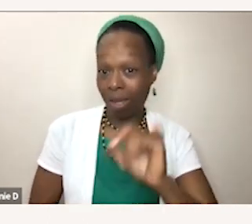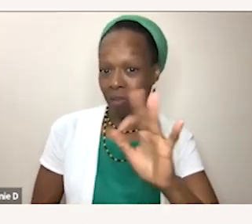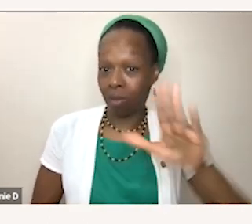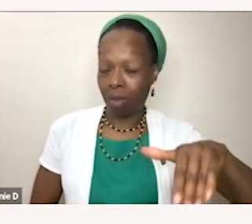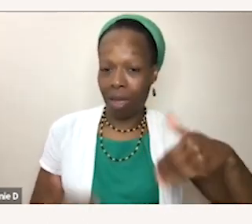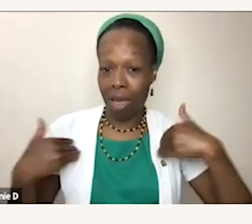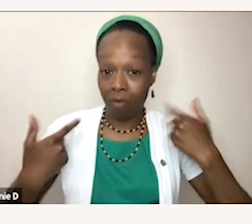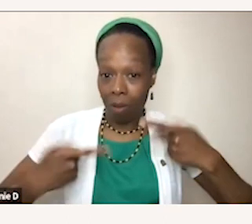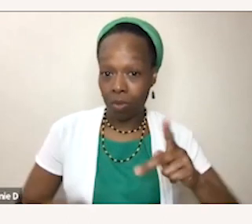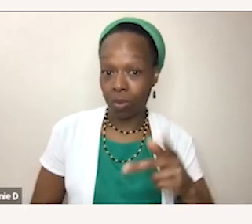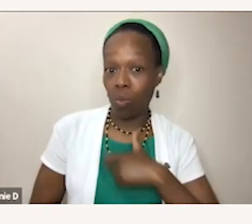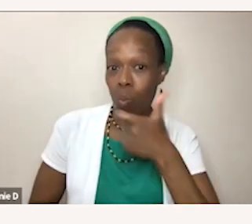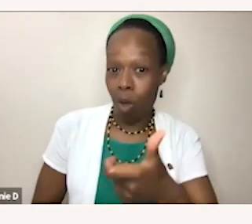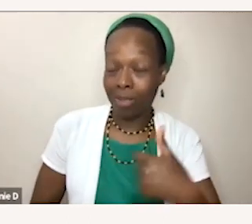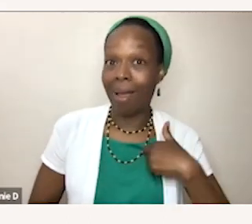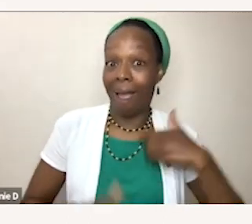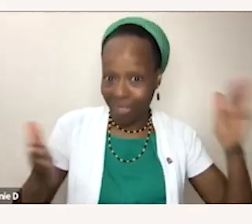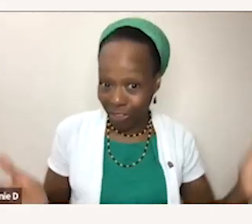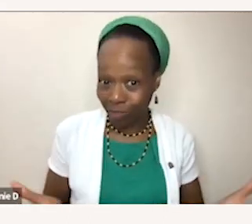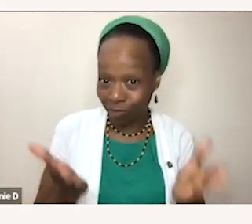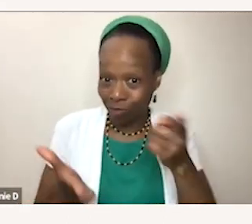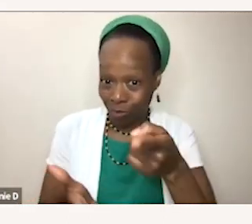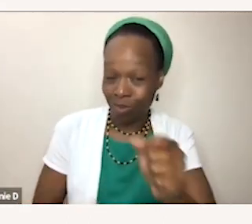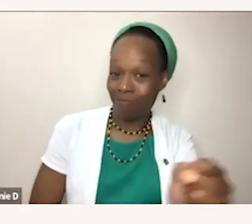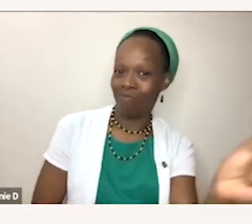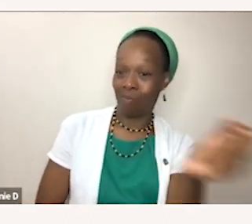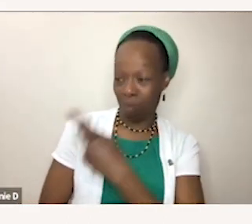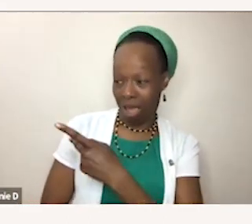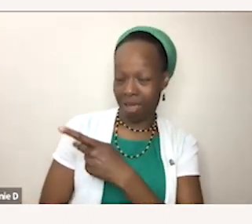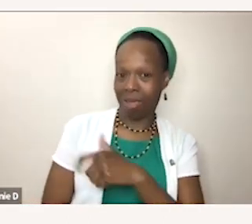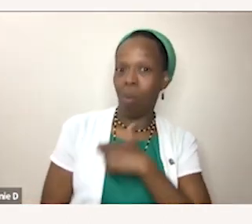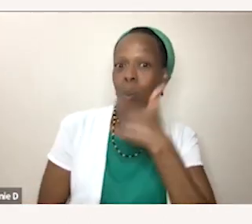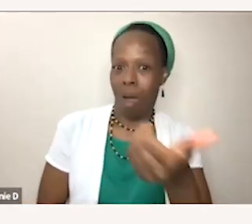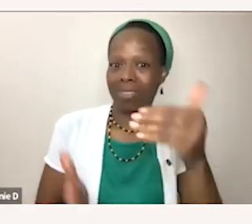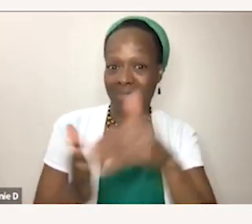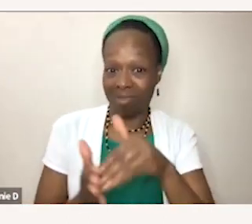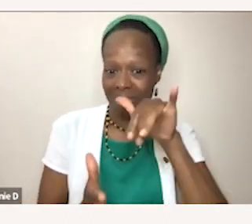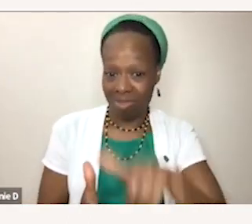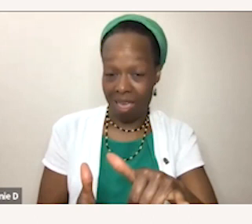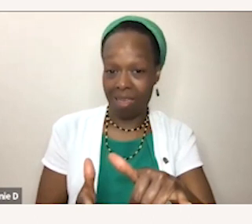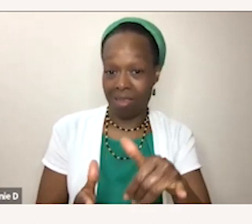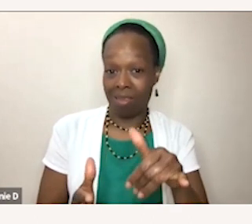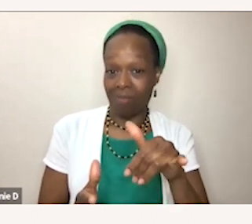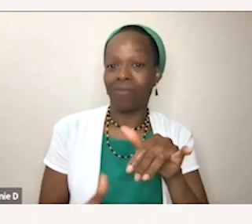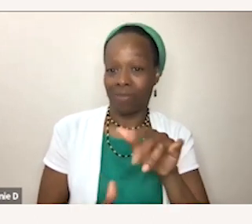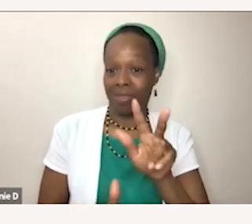that, I highly recommend going back and giving that one a watch. But a